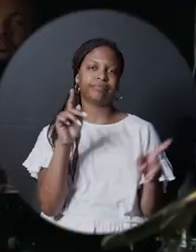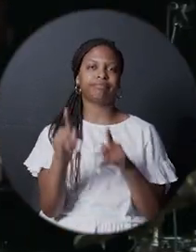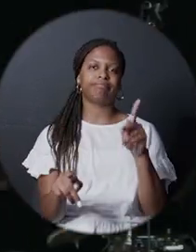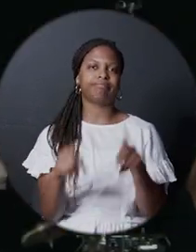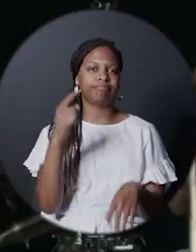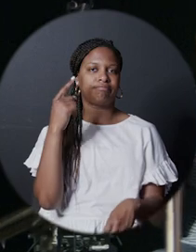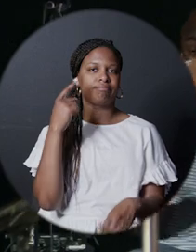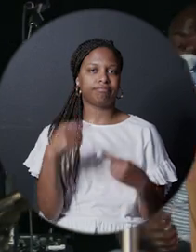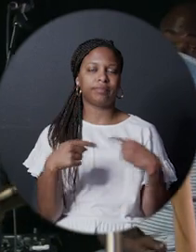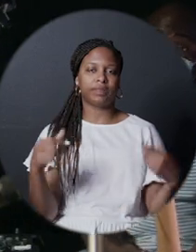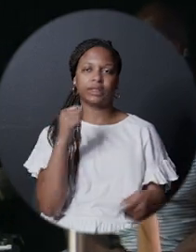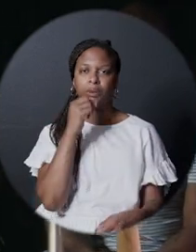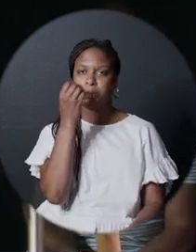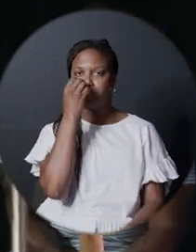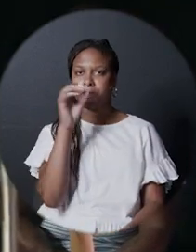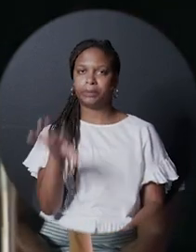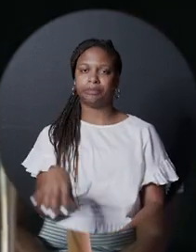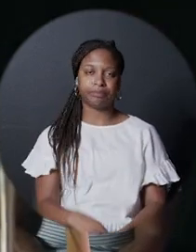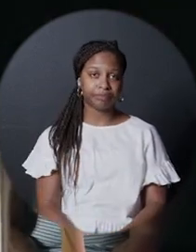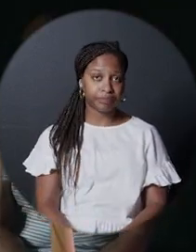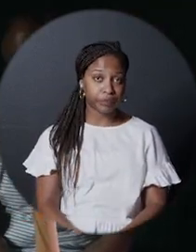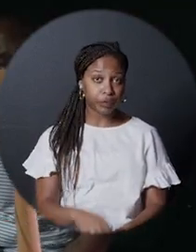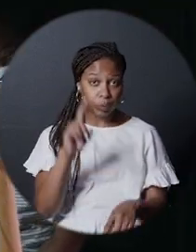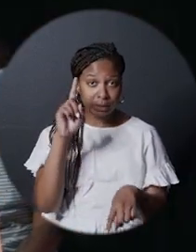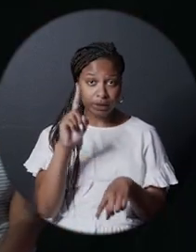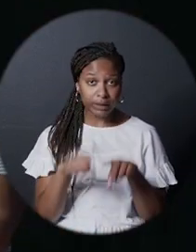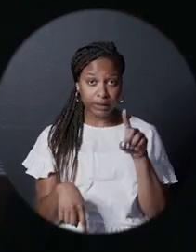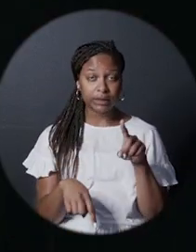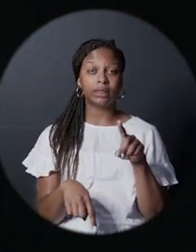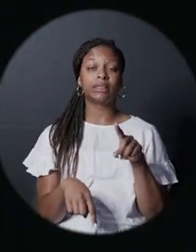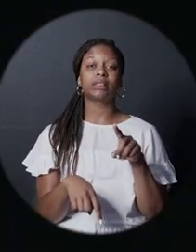Now, I know a lot of people are going to disagree with that, but I don't care.